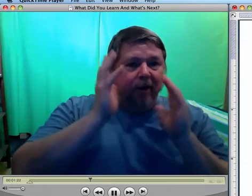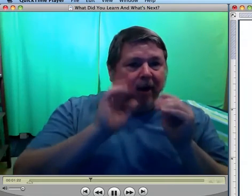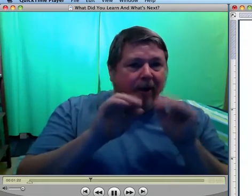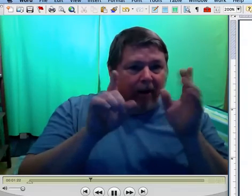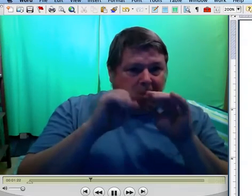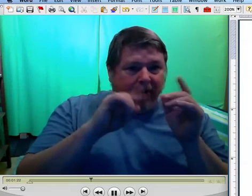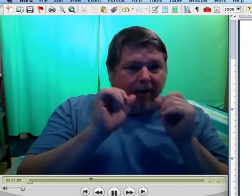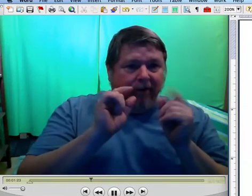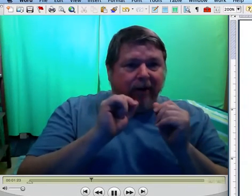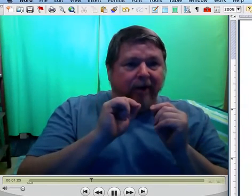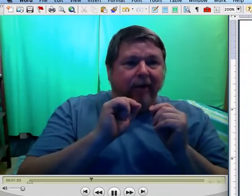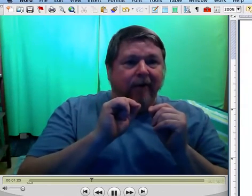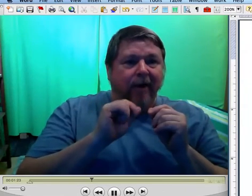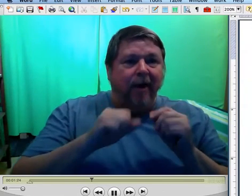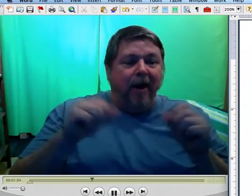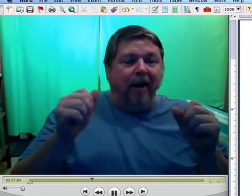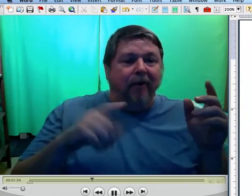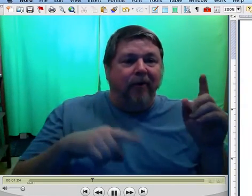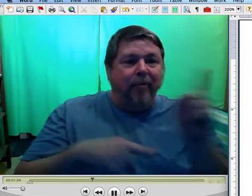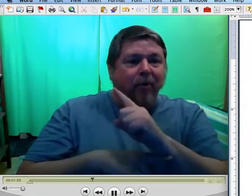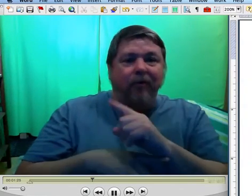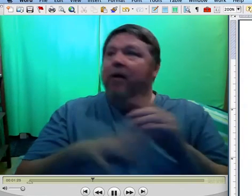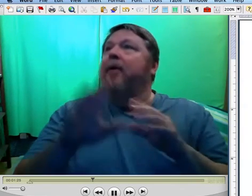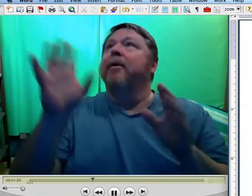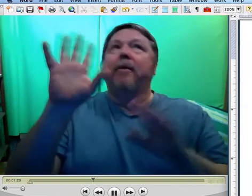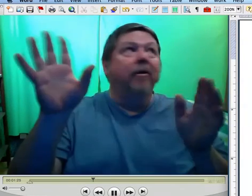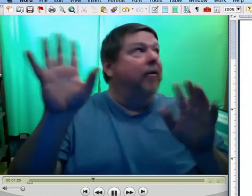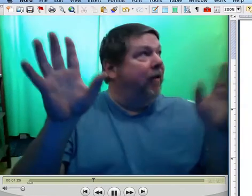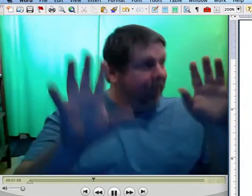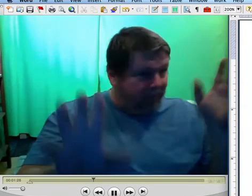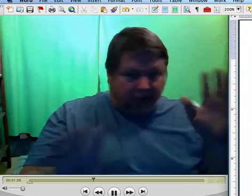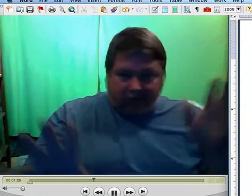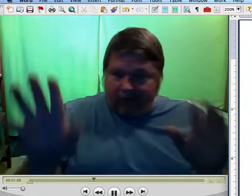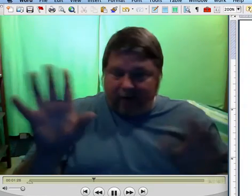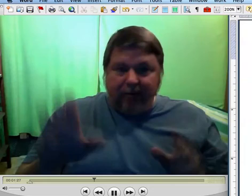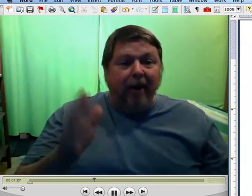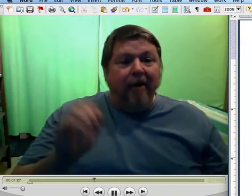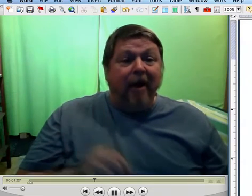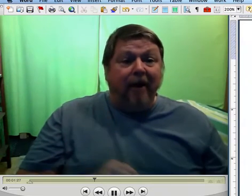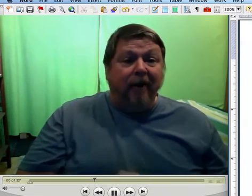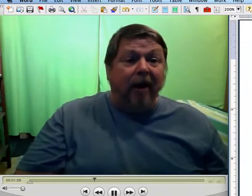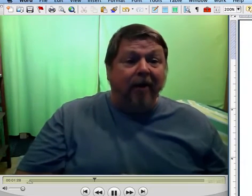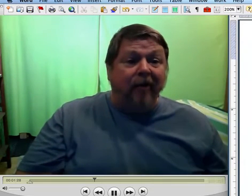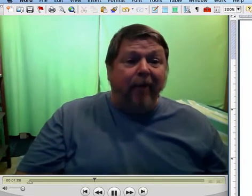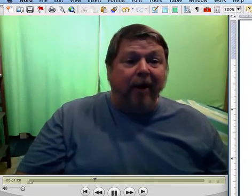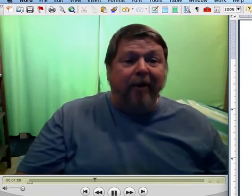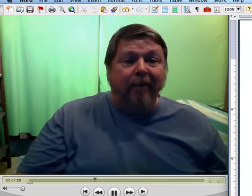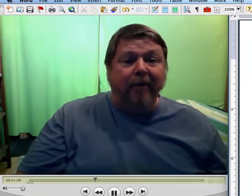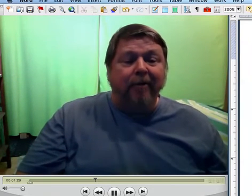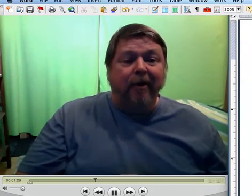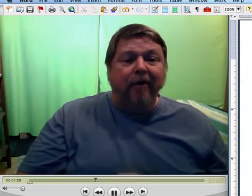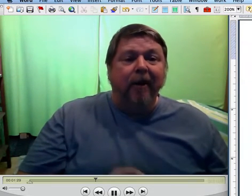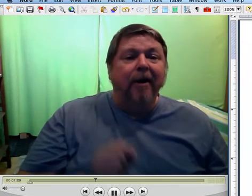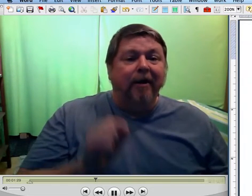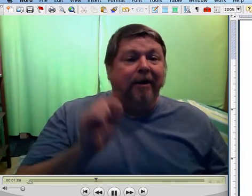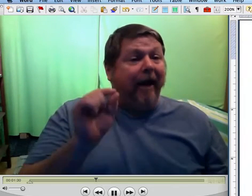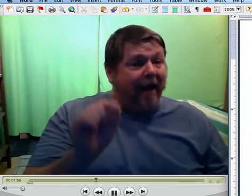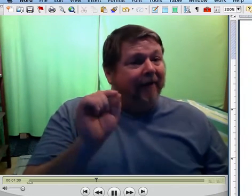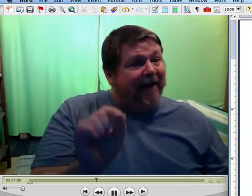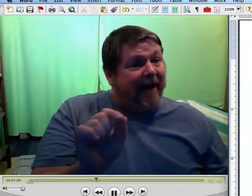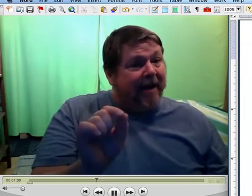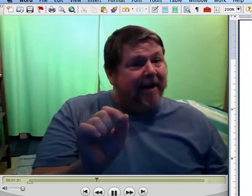close to their head, you would understand everything said. And as soon as they move, you would have to search the phone. That is a lot of deaf-blind people's experience.